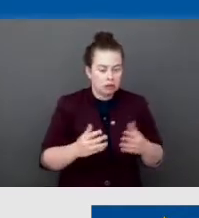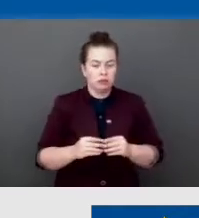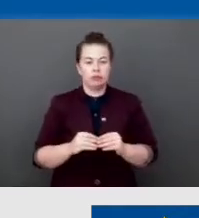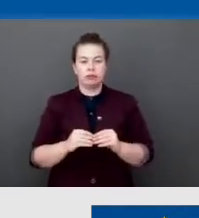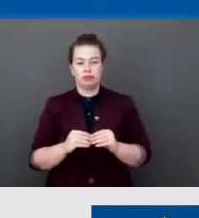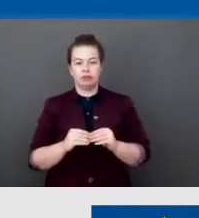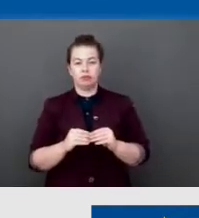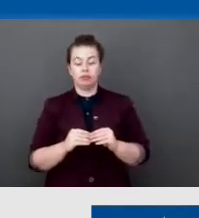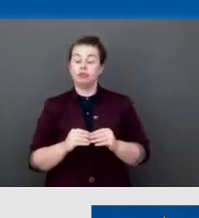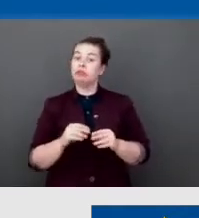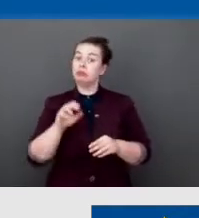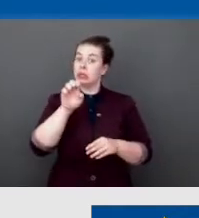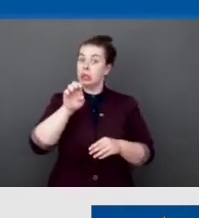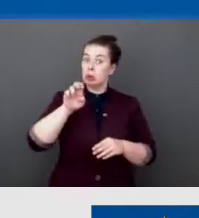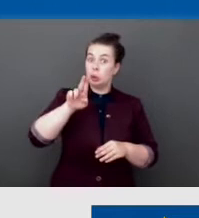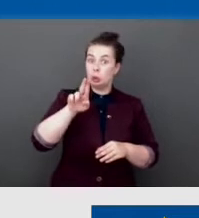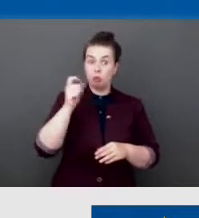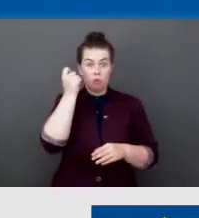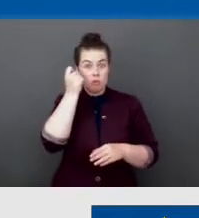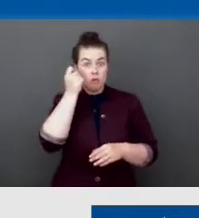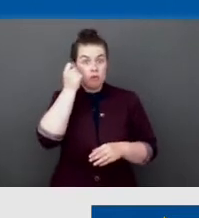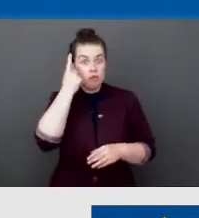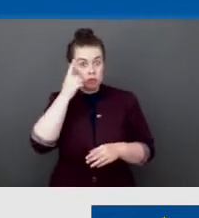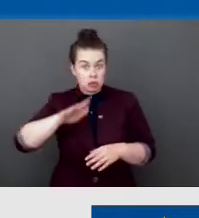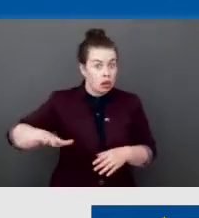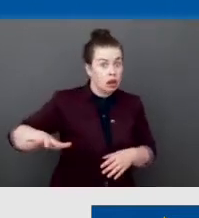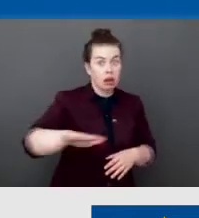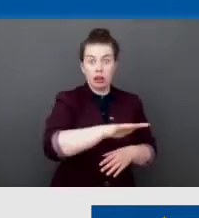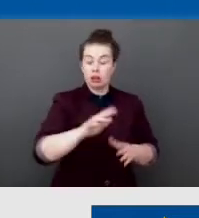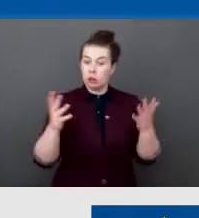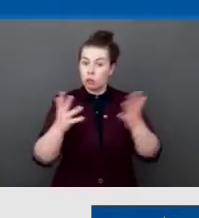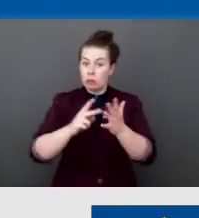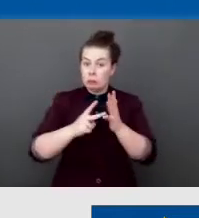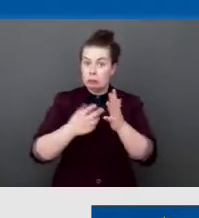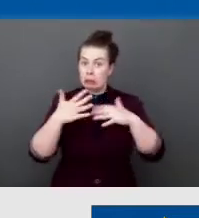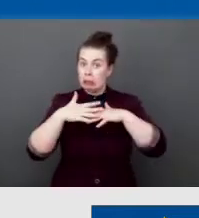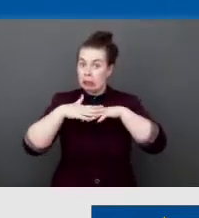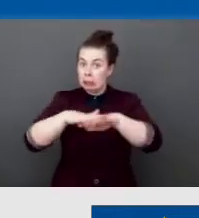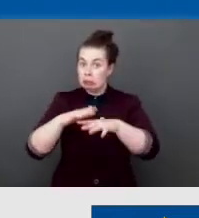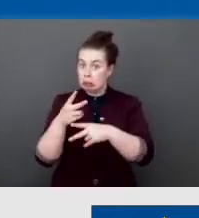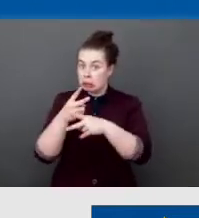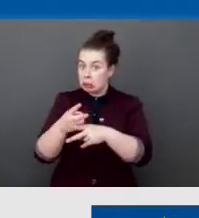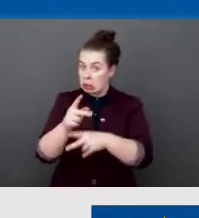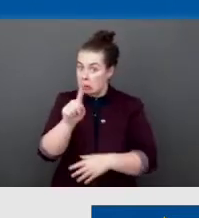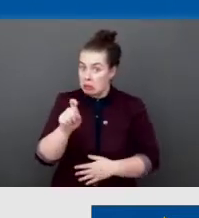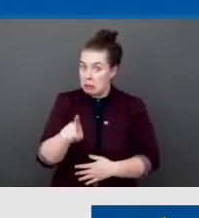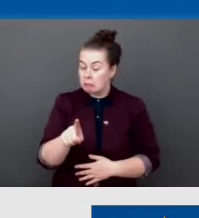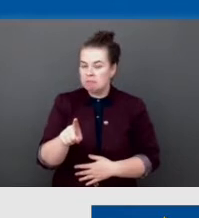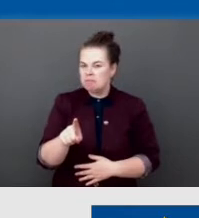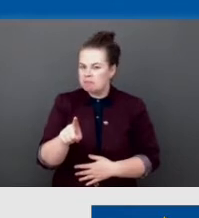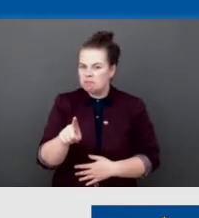integration models having a similar background, it cannot be argued that there is a European consensus about the concept of integrated